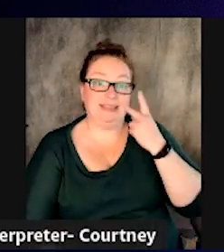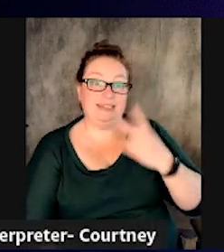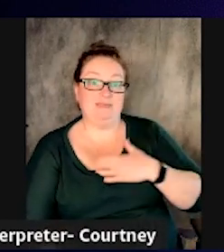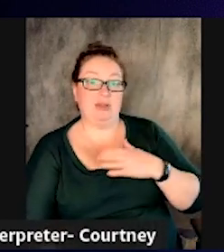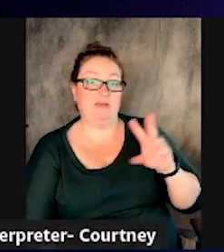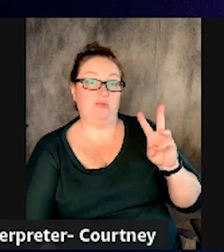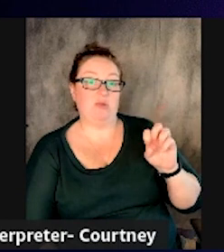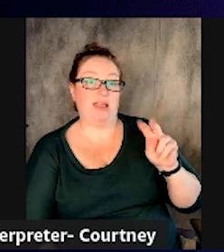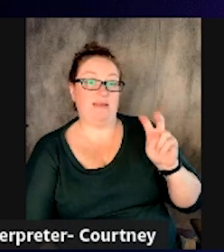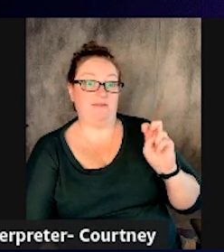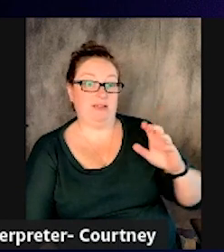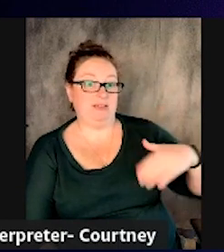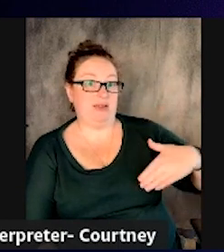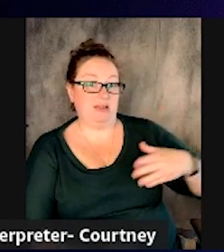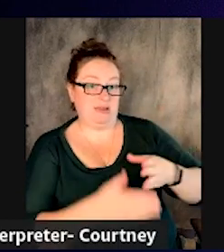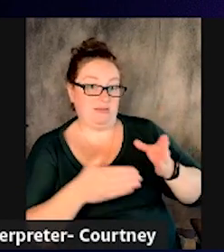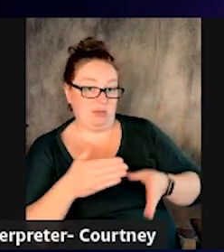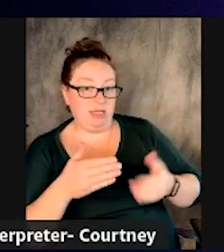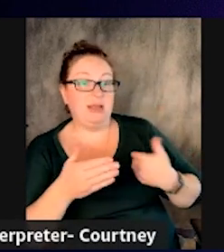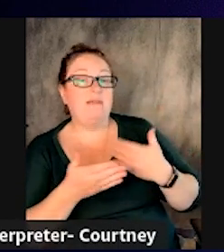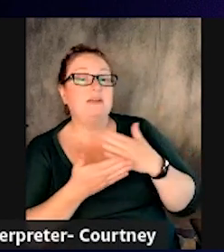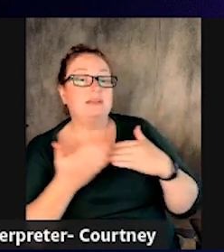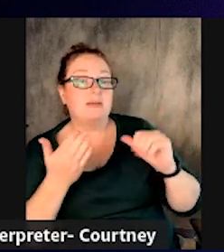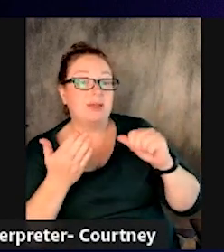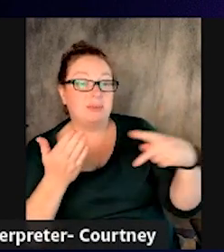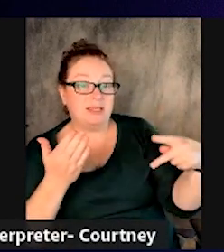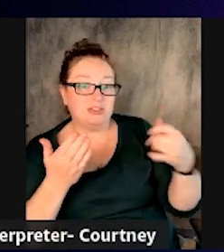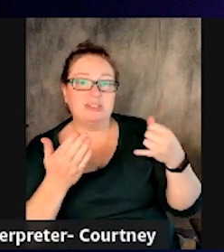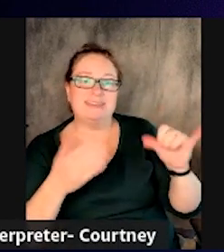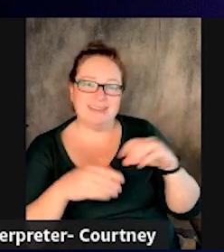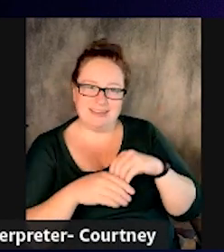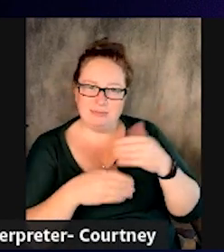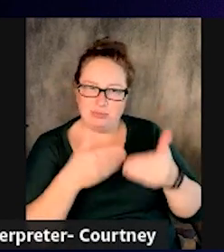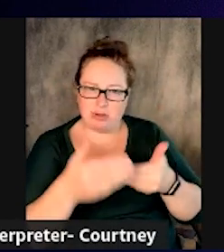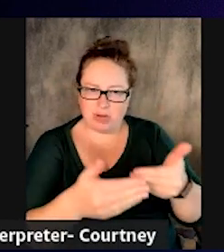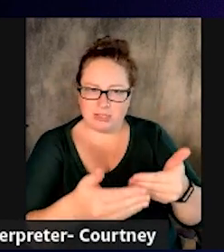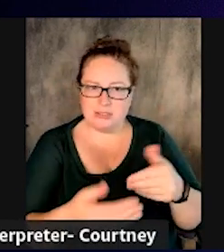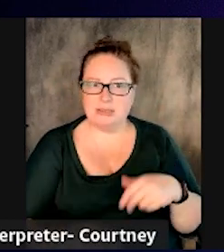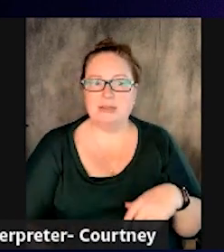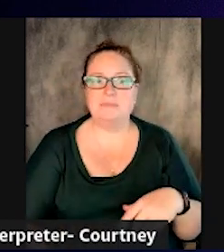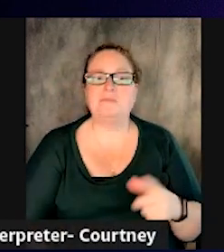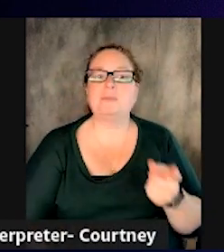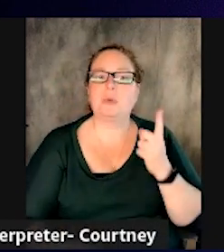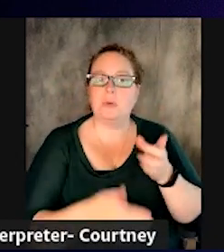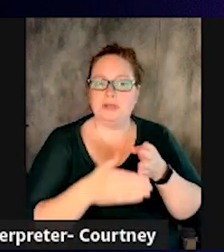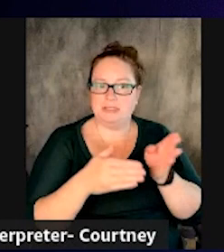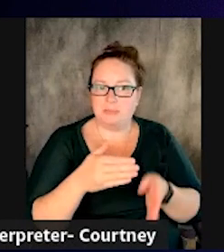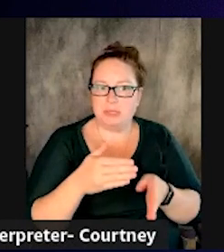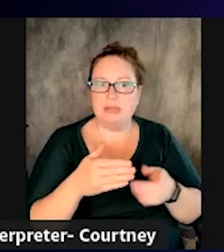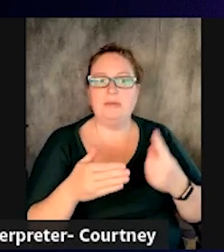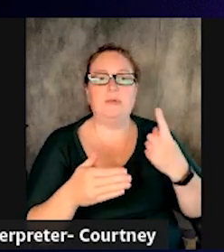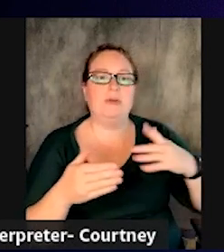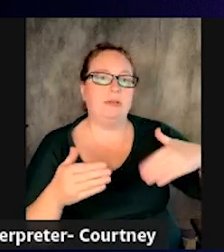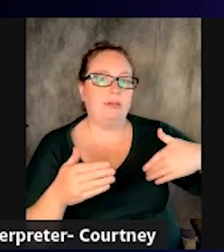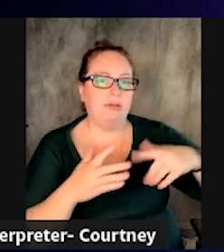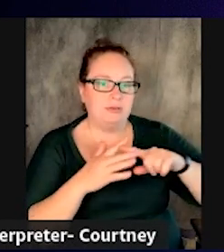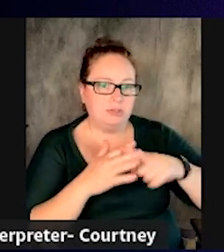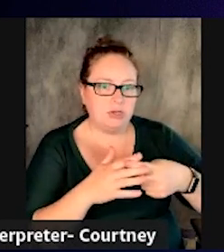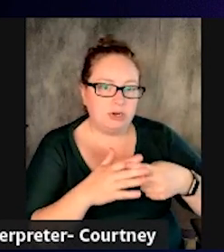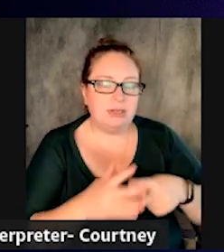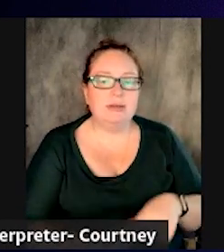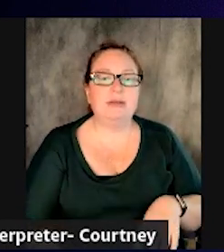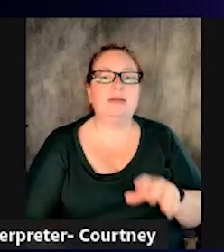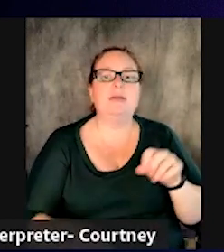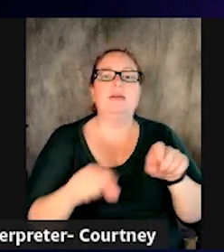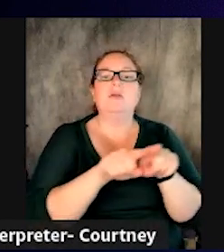complete. I have some applications that are still in progress. One is completed, one is not started. And I also have a source